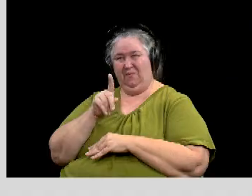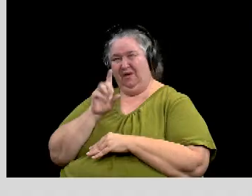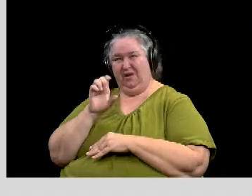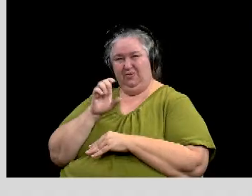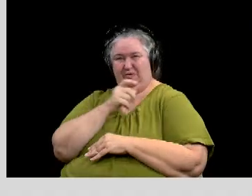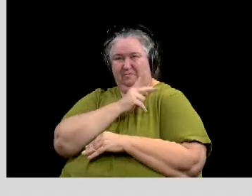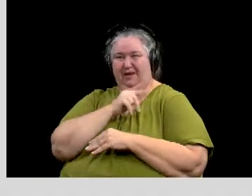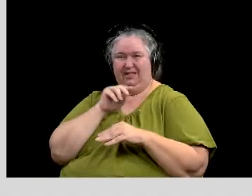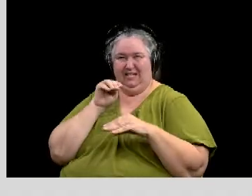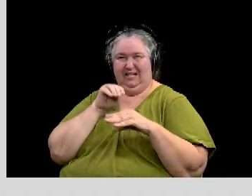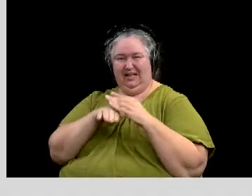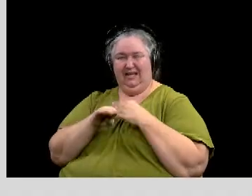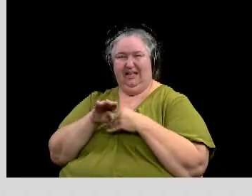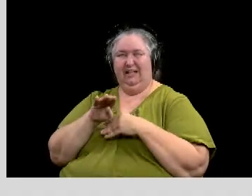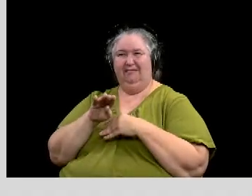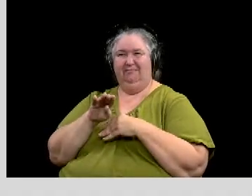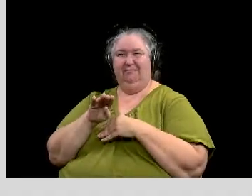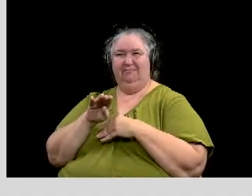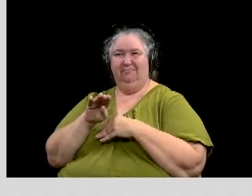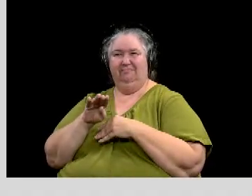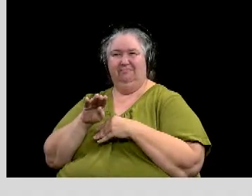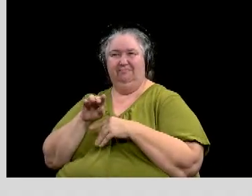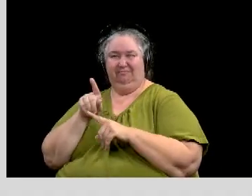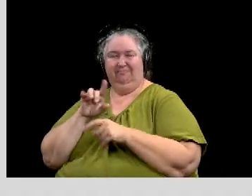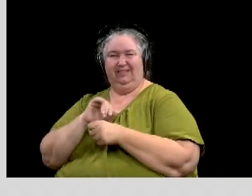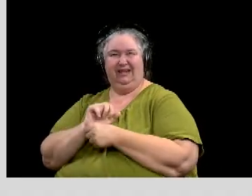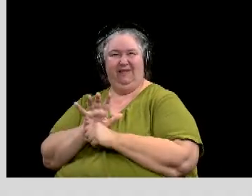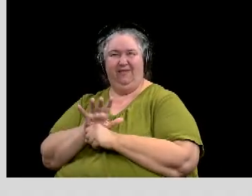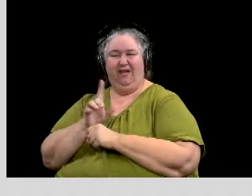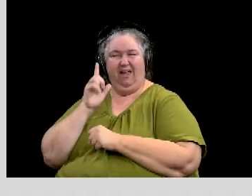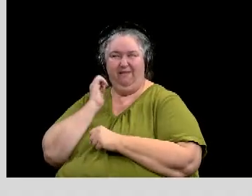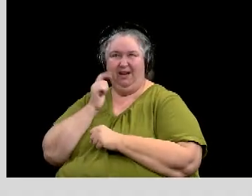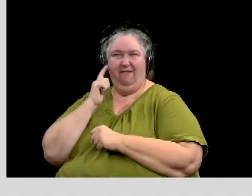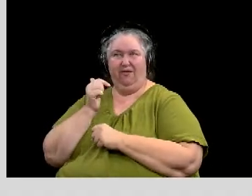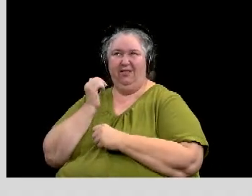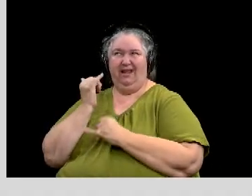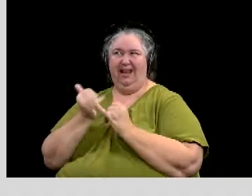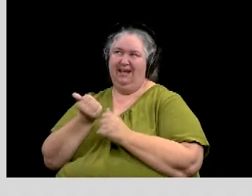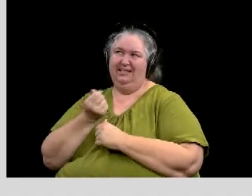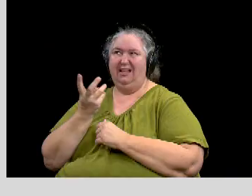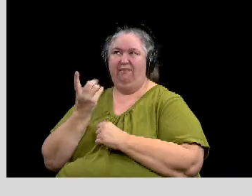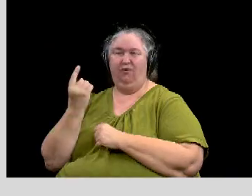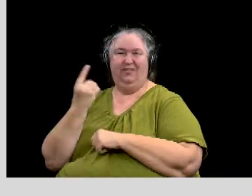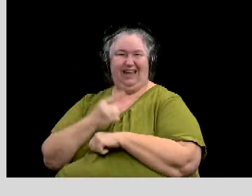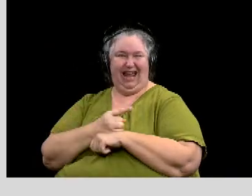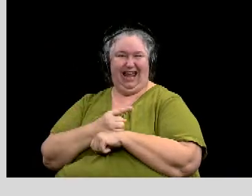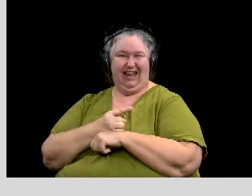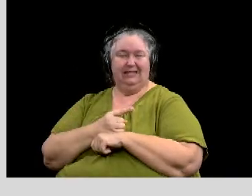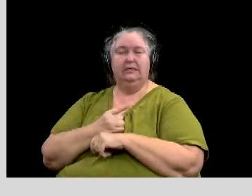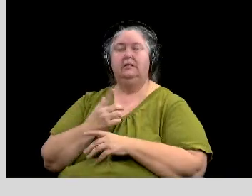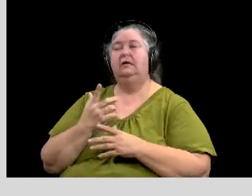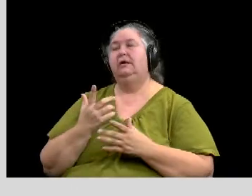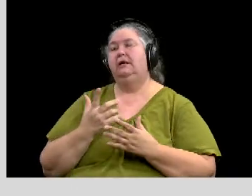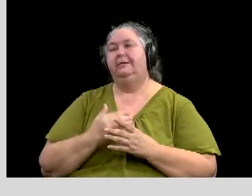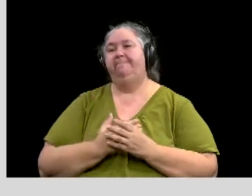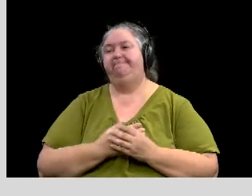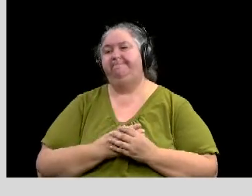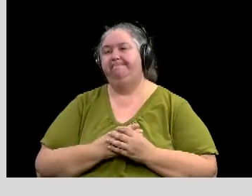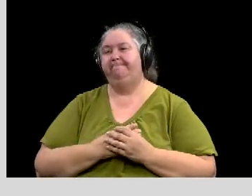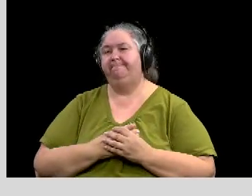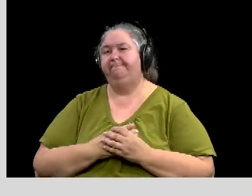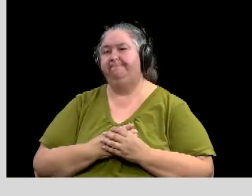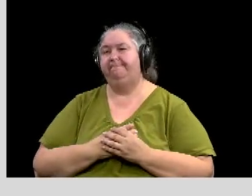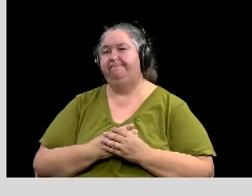daily basis for the last several days. And again, with a high positivity rate, the fact that